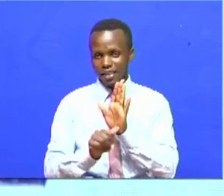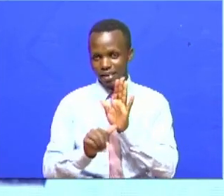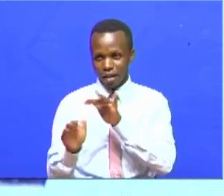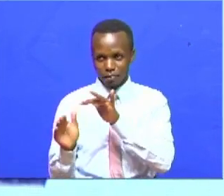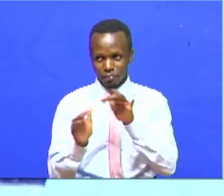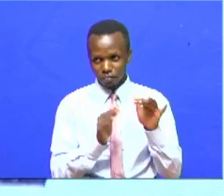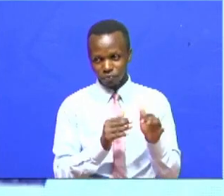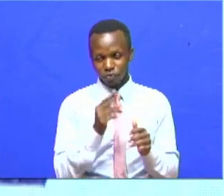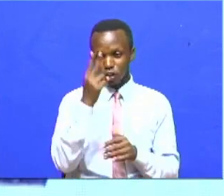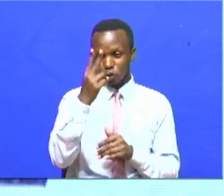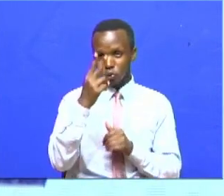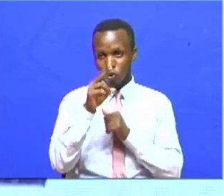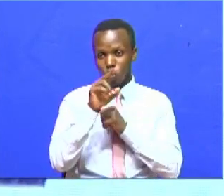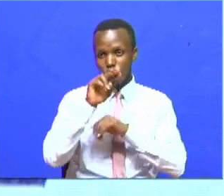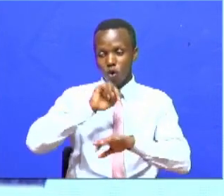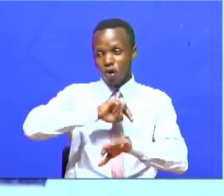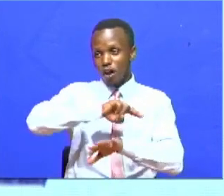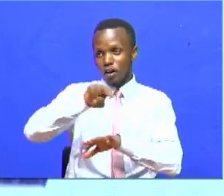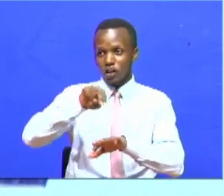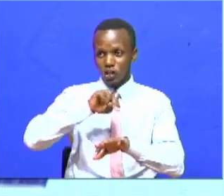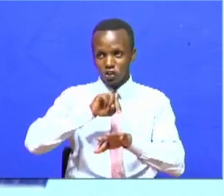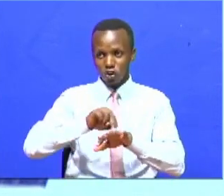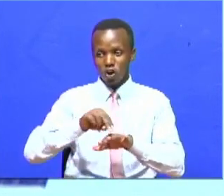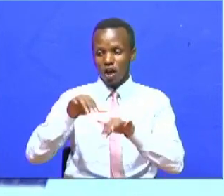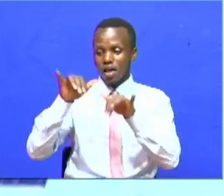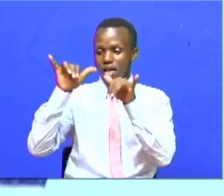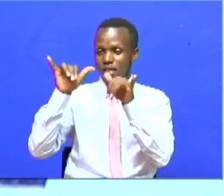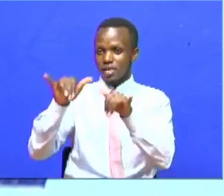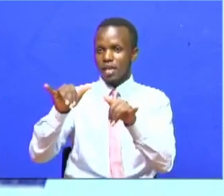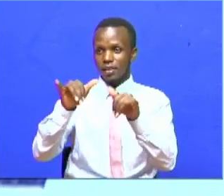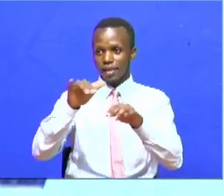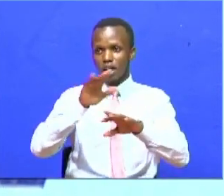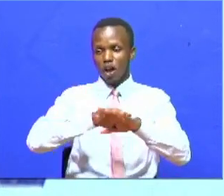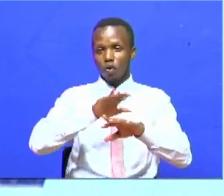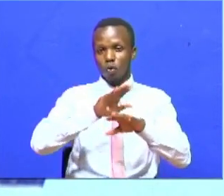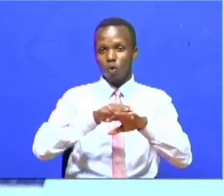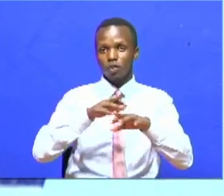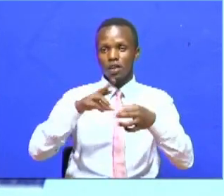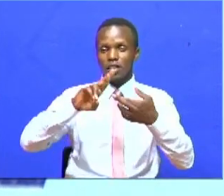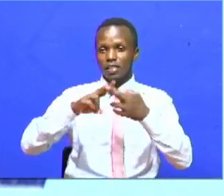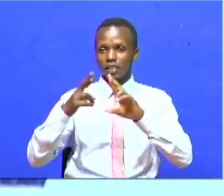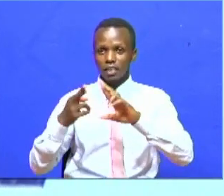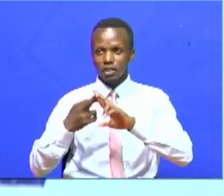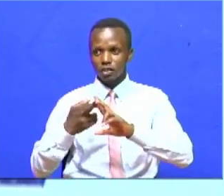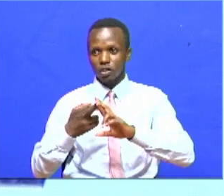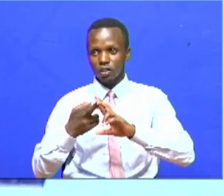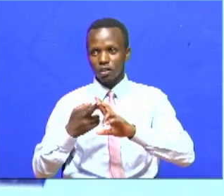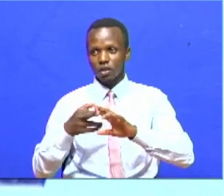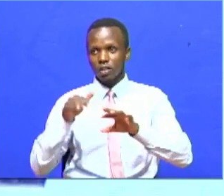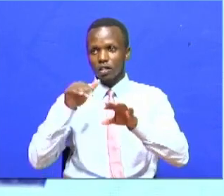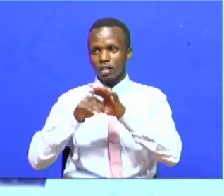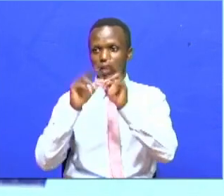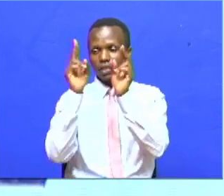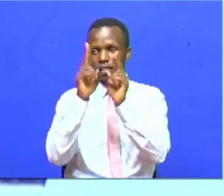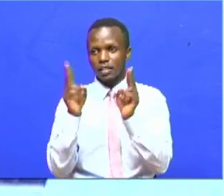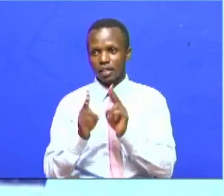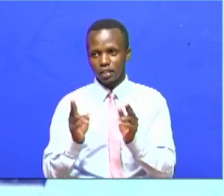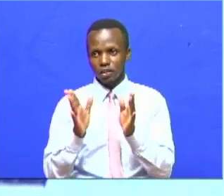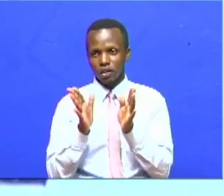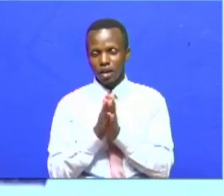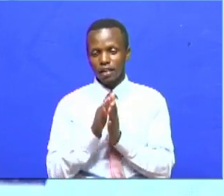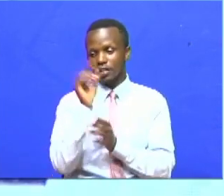our two nations have maintained good cooperation in international and regional